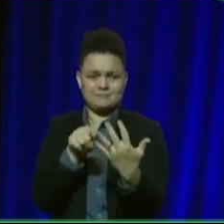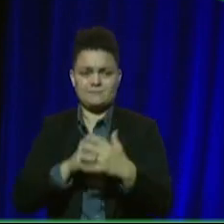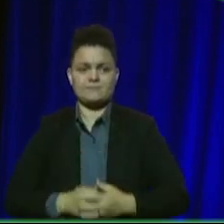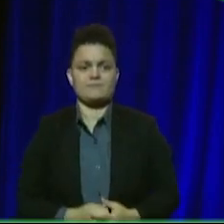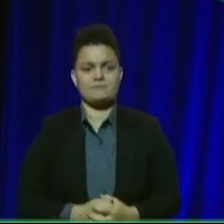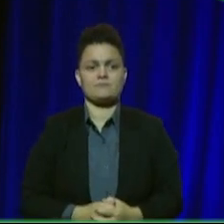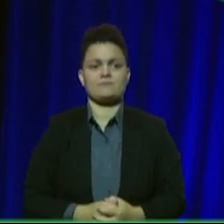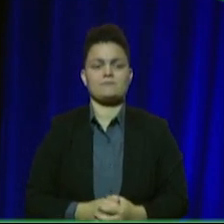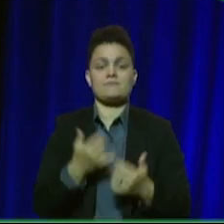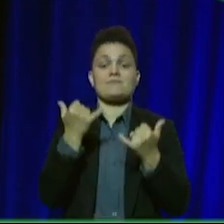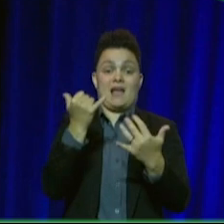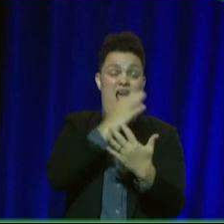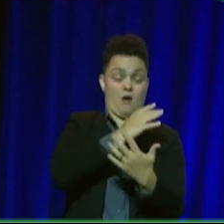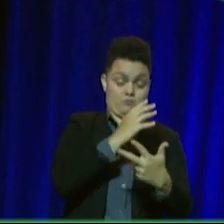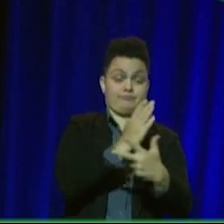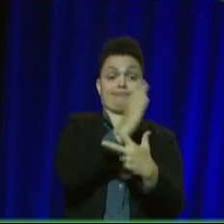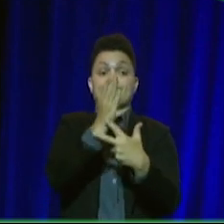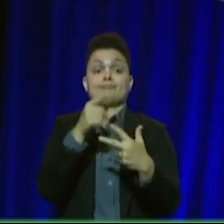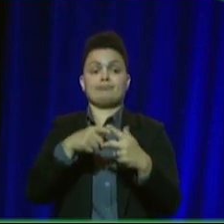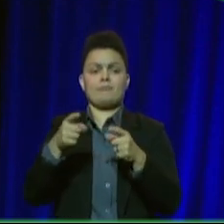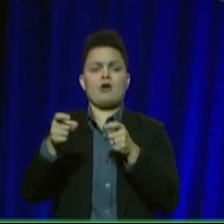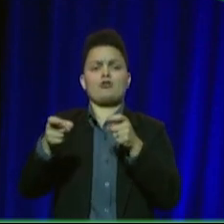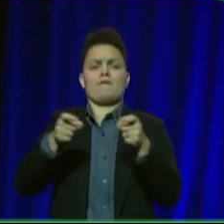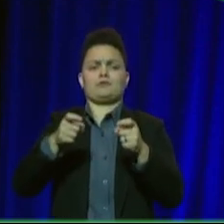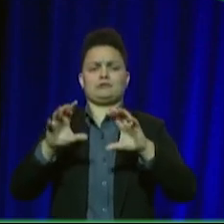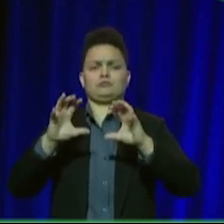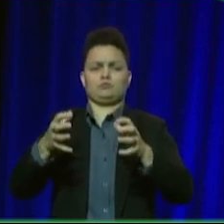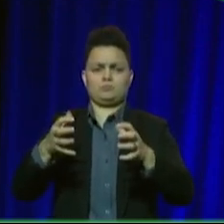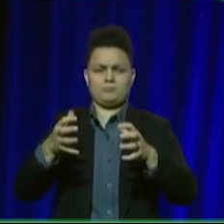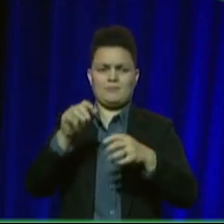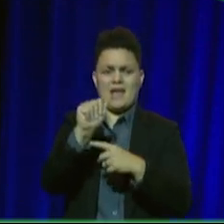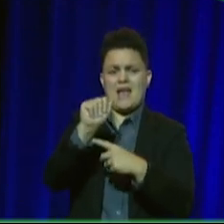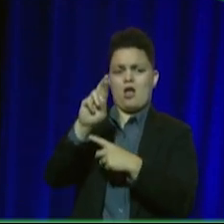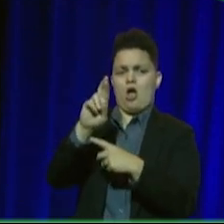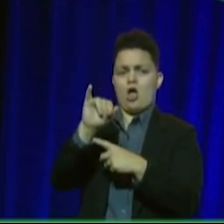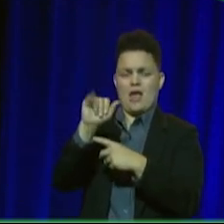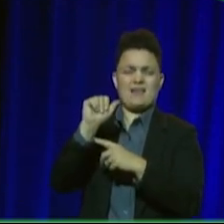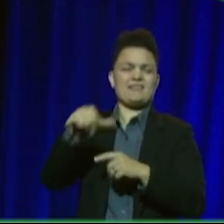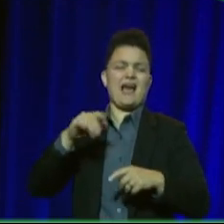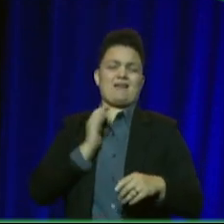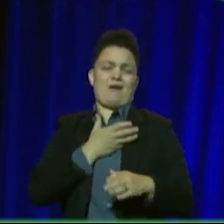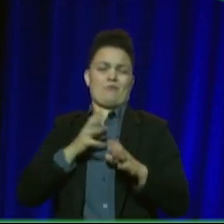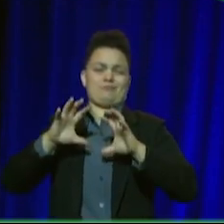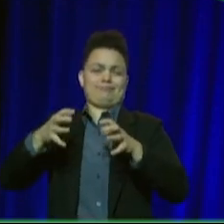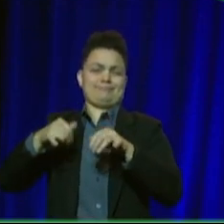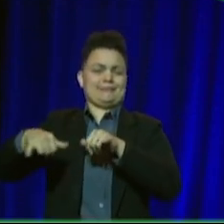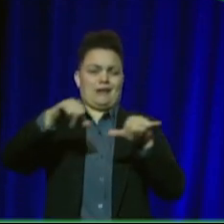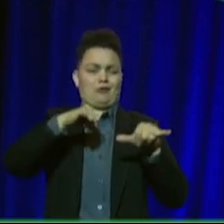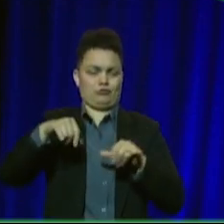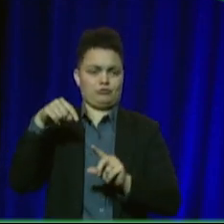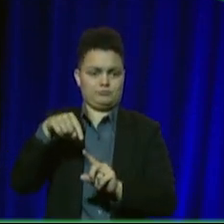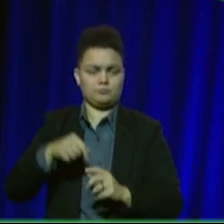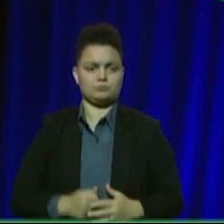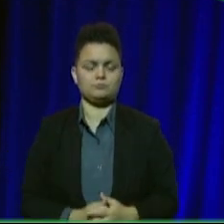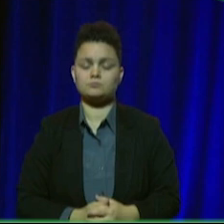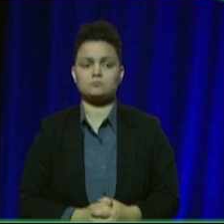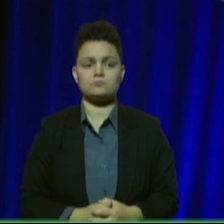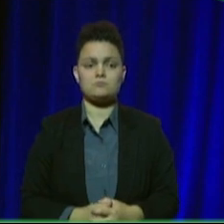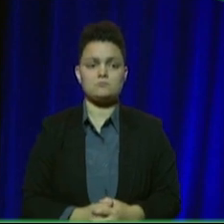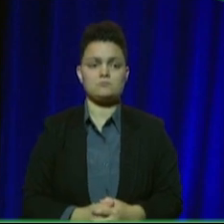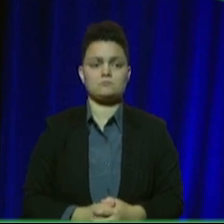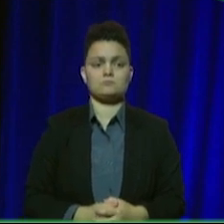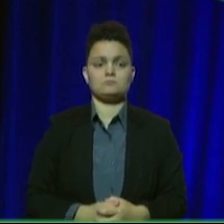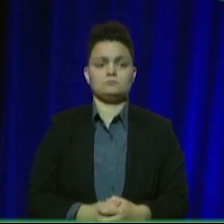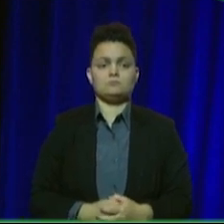work that's being done in the standards bodies. And this has been going on for a while, but it's really coming together now, where the folks in